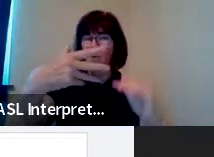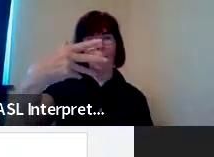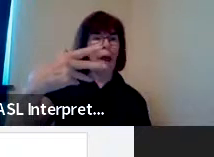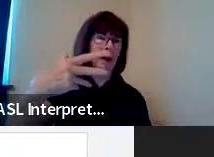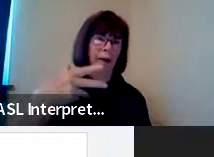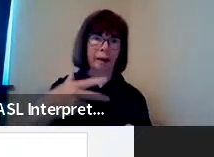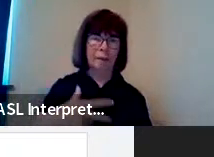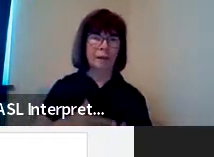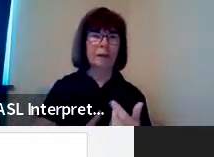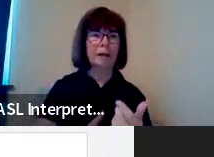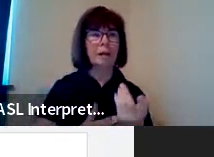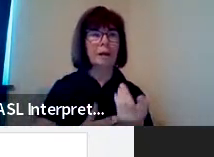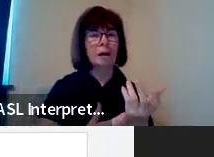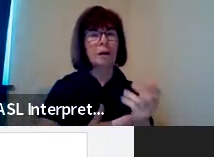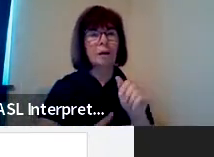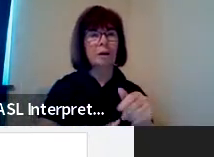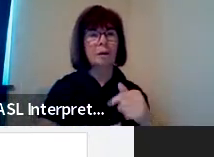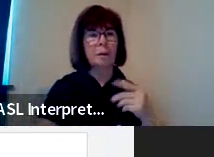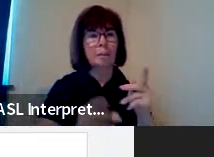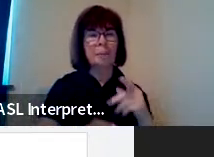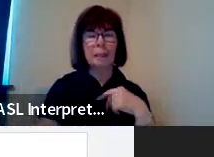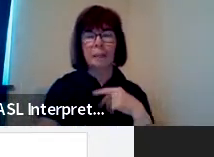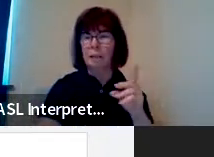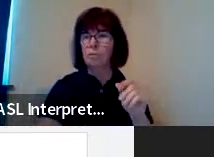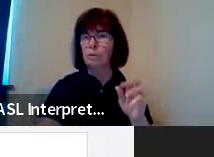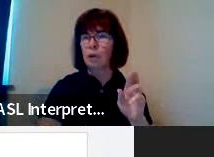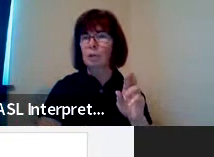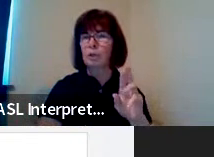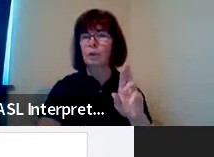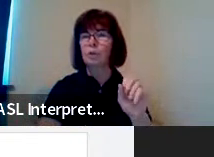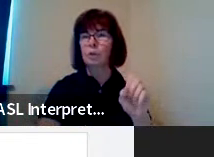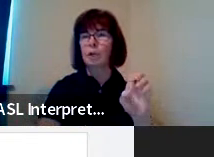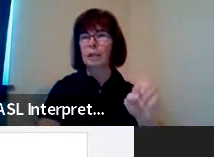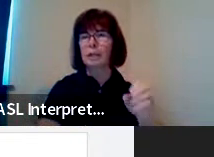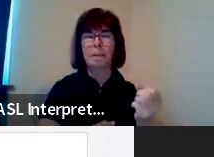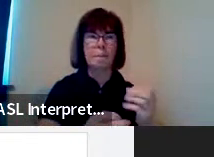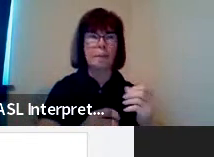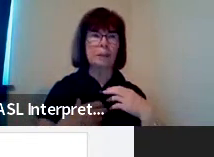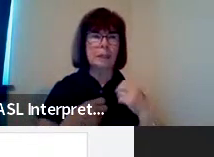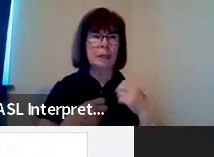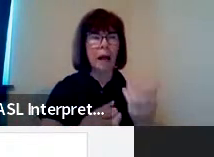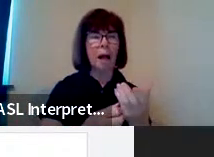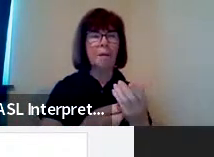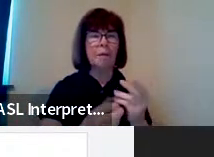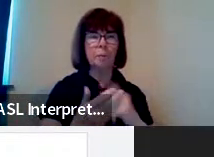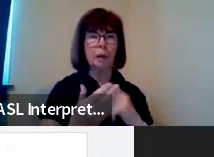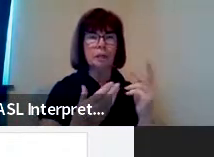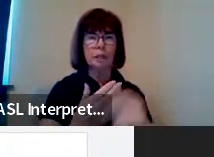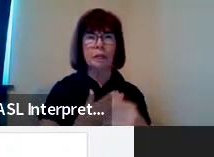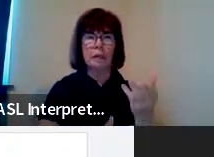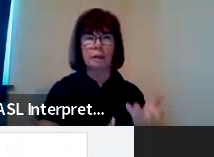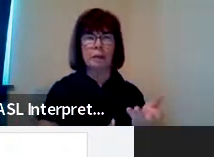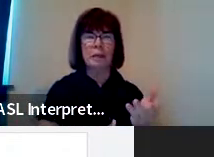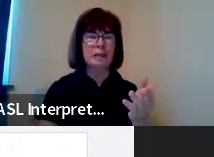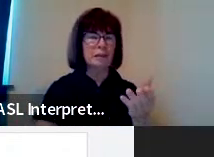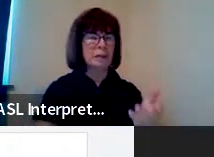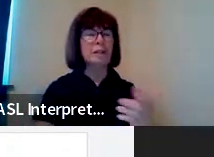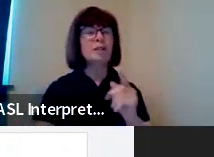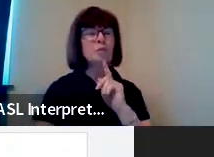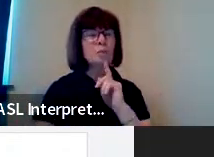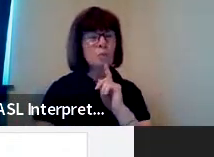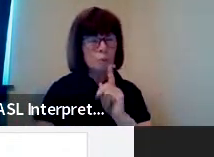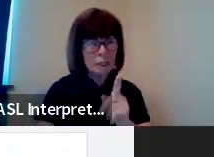credible messengers, people like Dr. Rose and Mojo Health Project, others. And so I think that it is